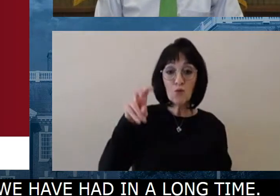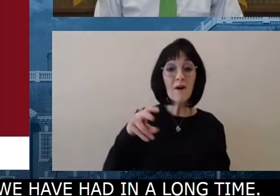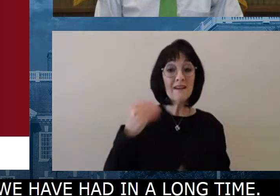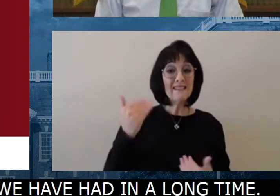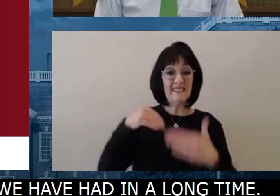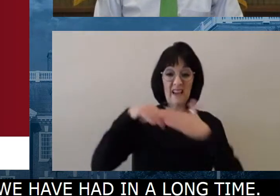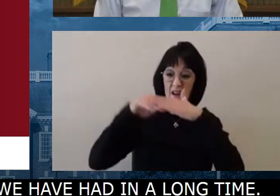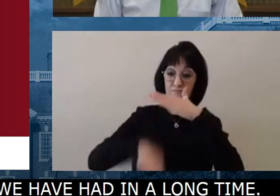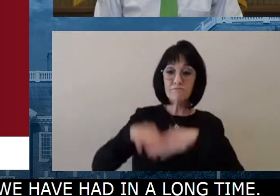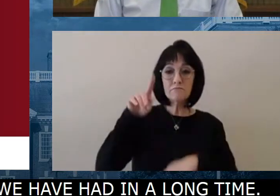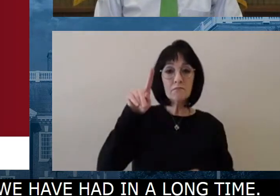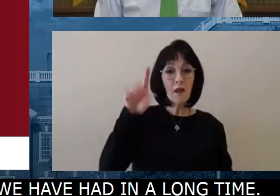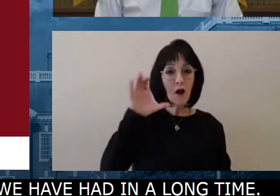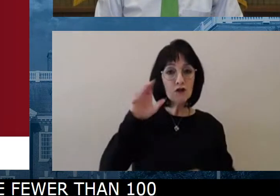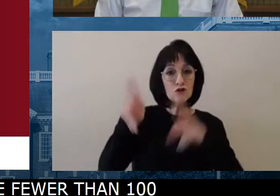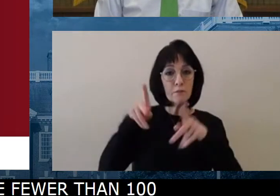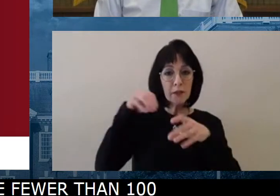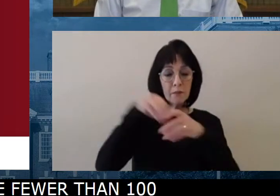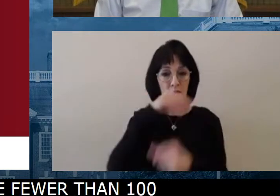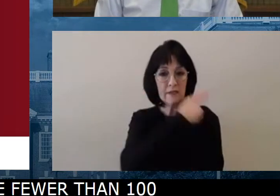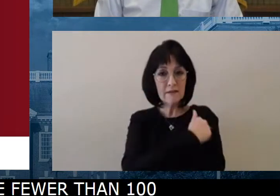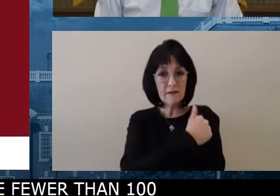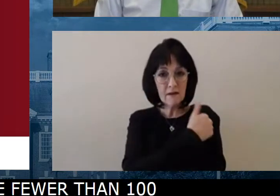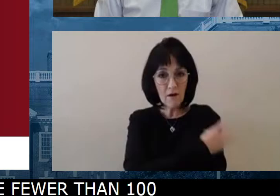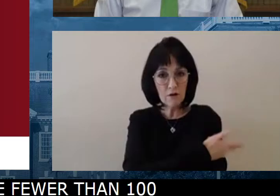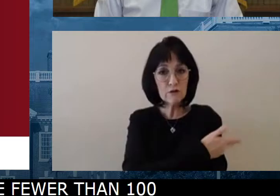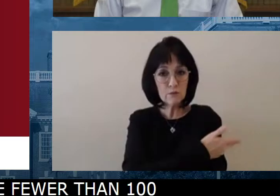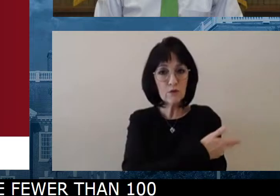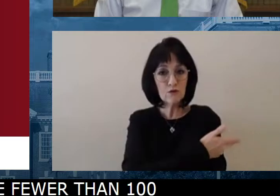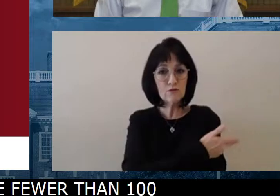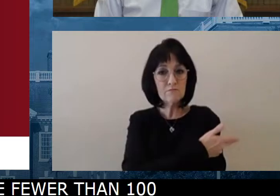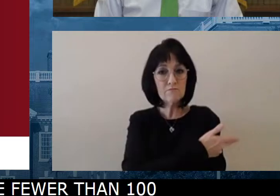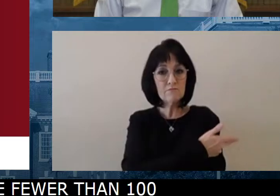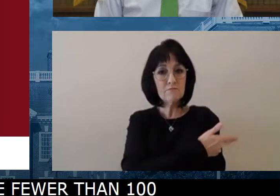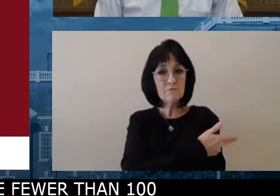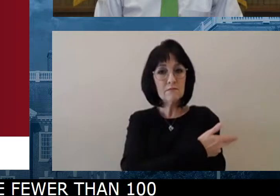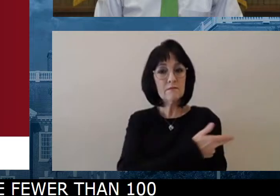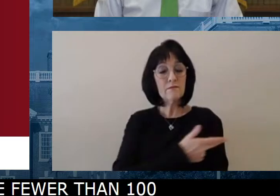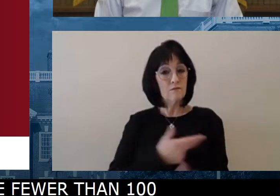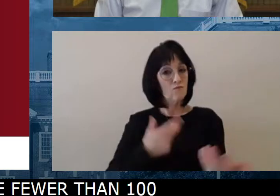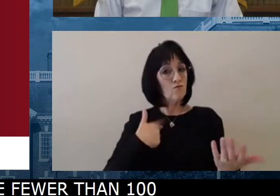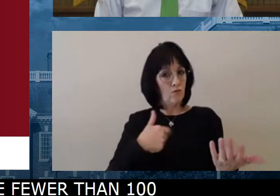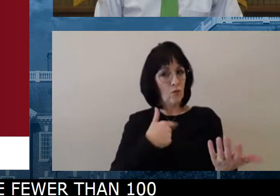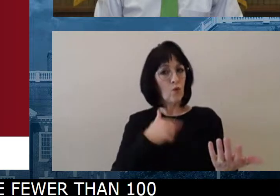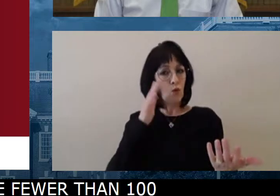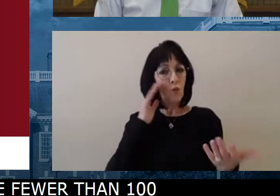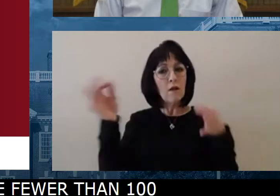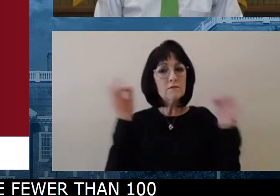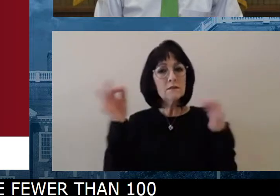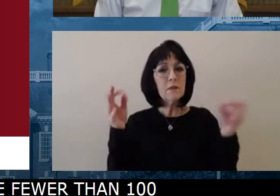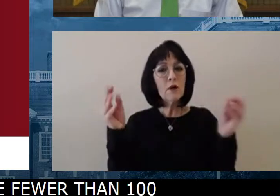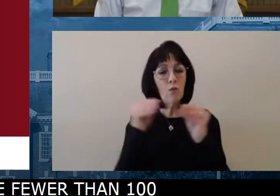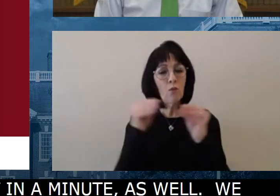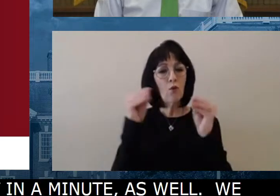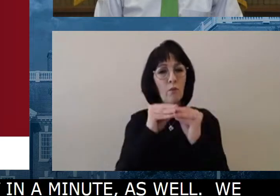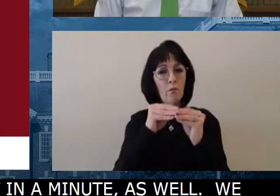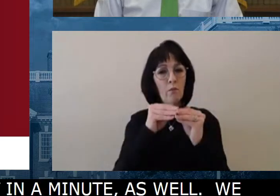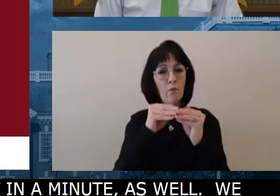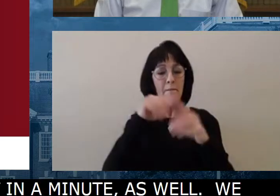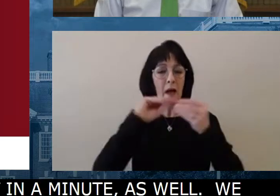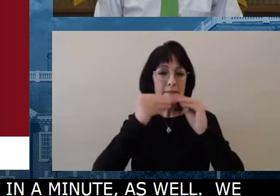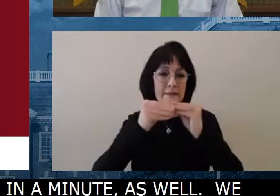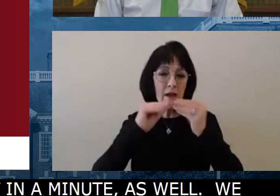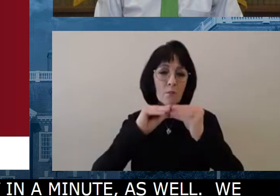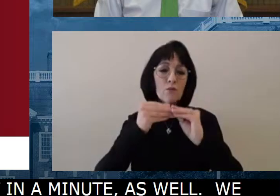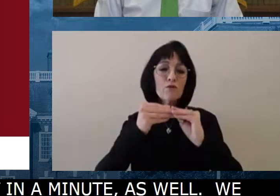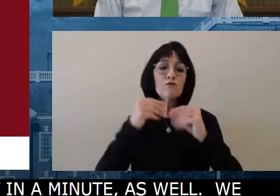see that in a minute as well. We'll take you through that data. We continue to test at rates far beyond what